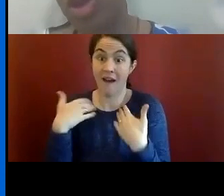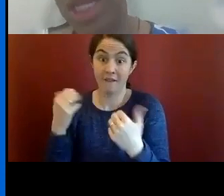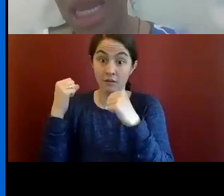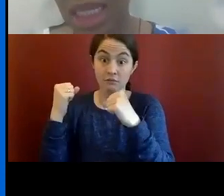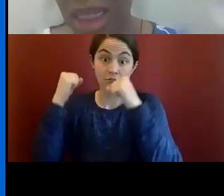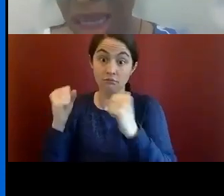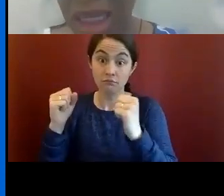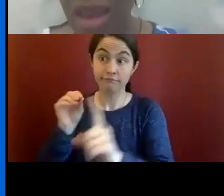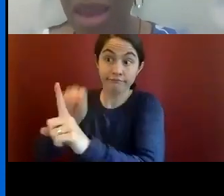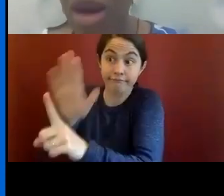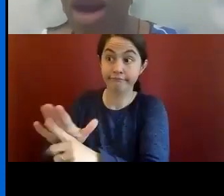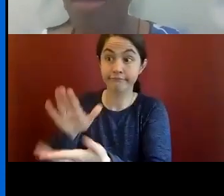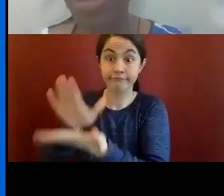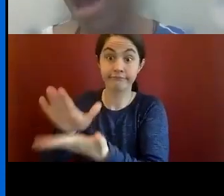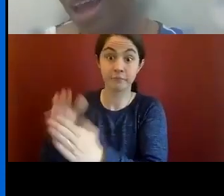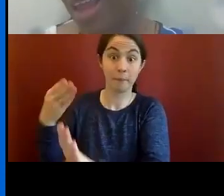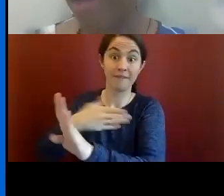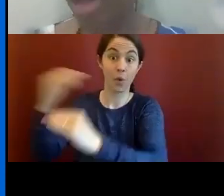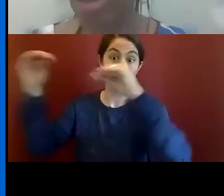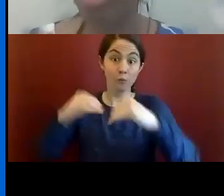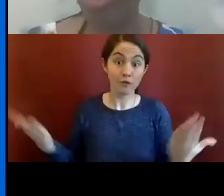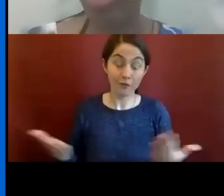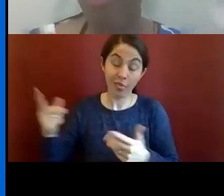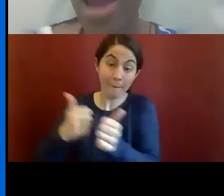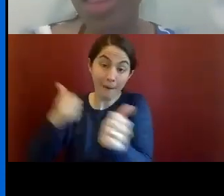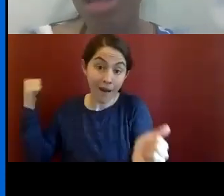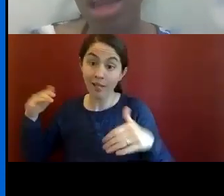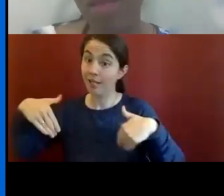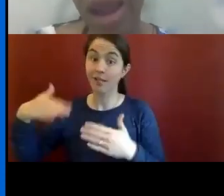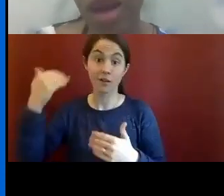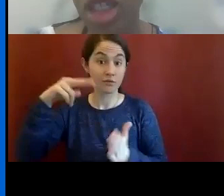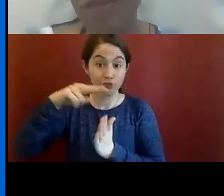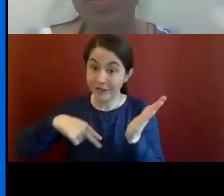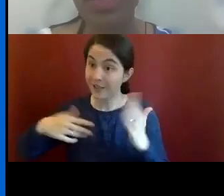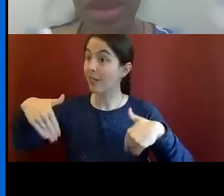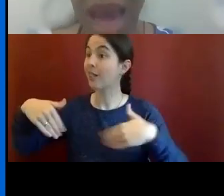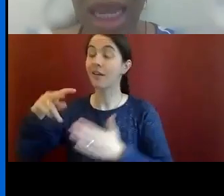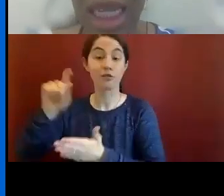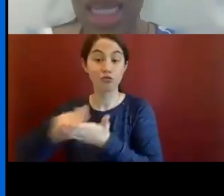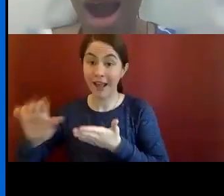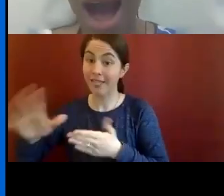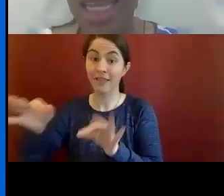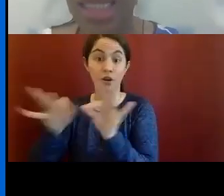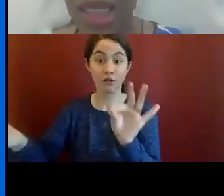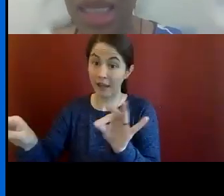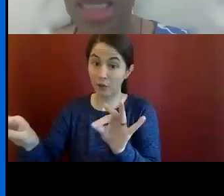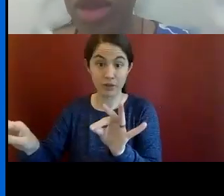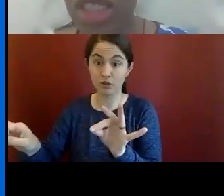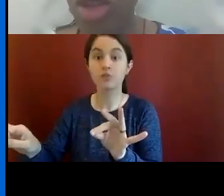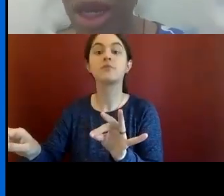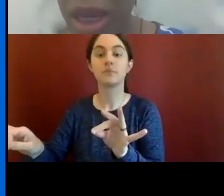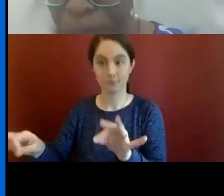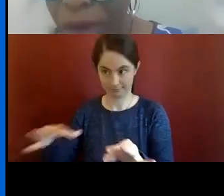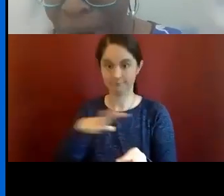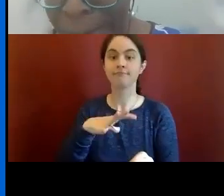to the United States, and they're behind. They haven't learned to read or write in their native language. That is our high intensity